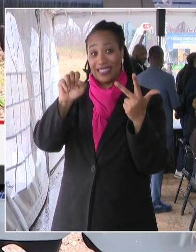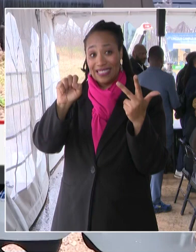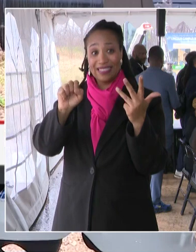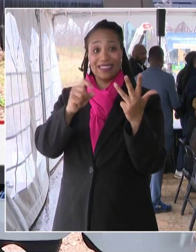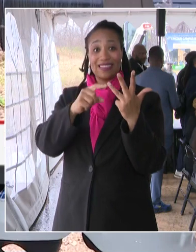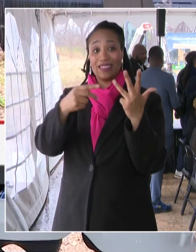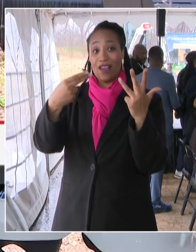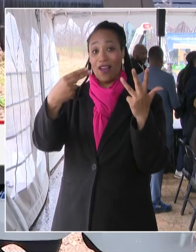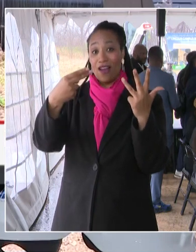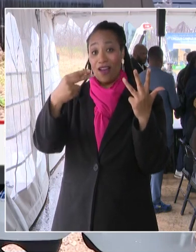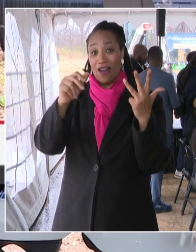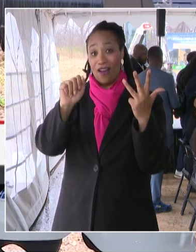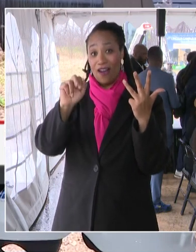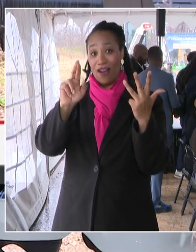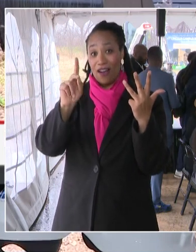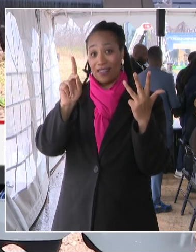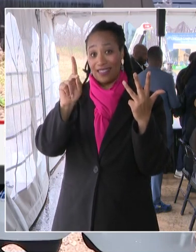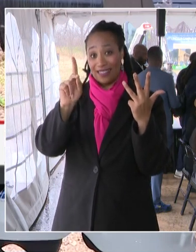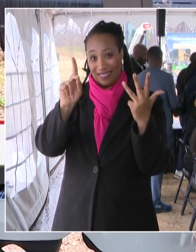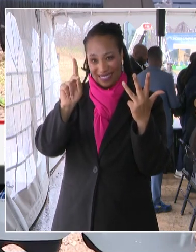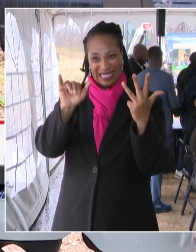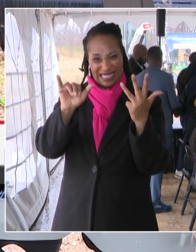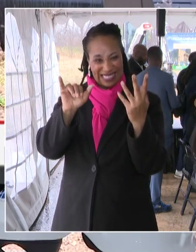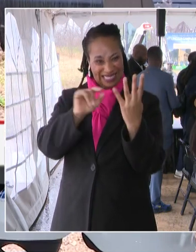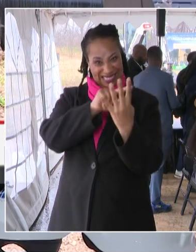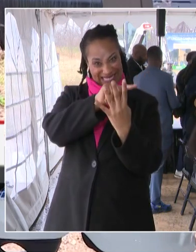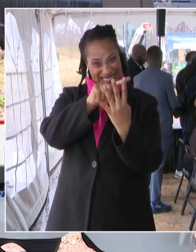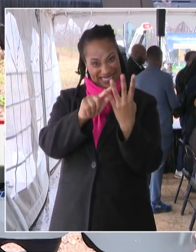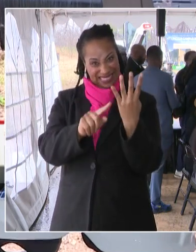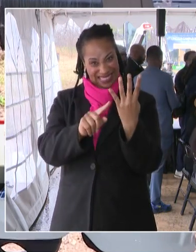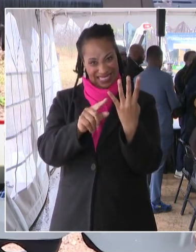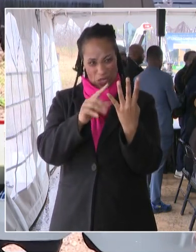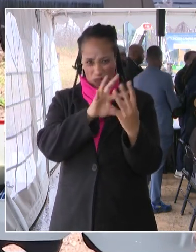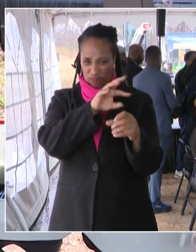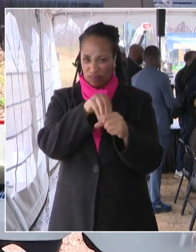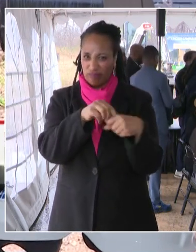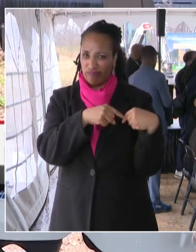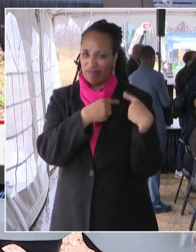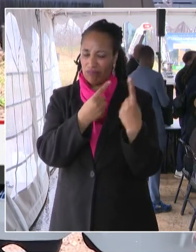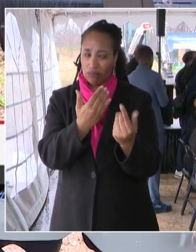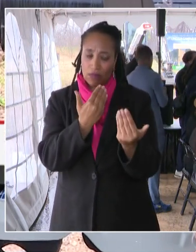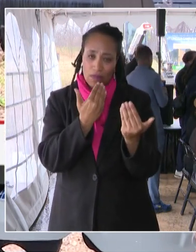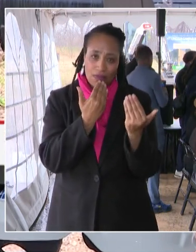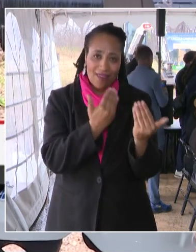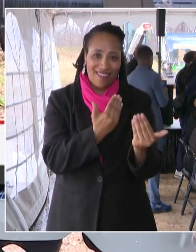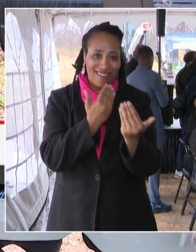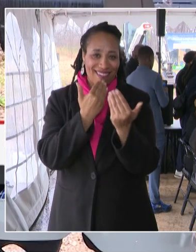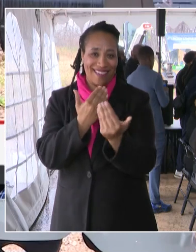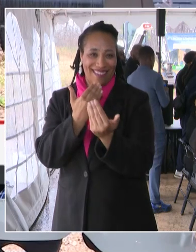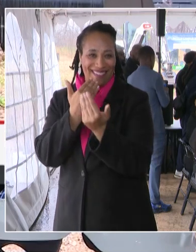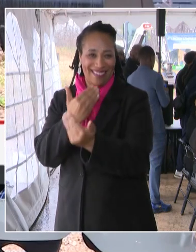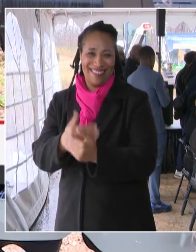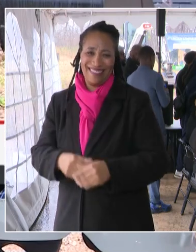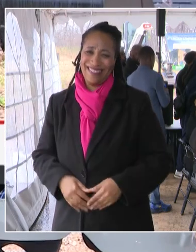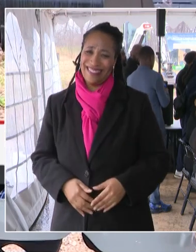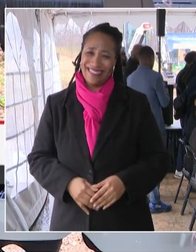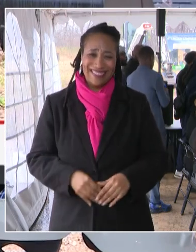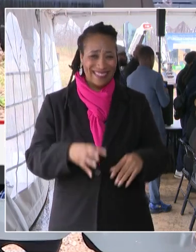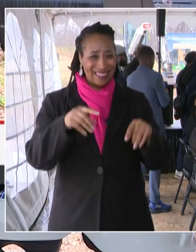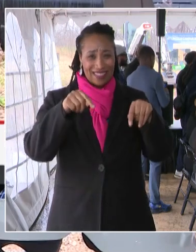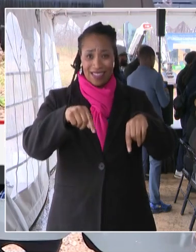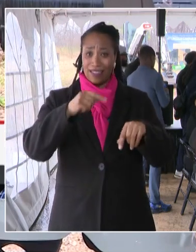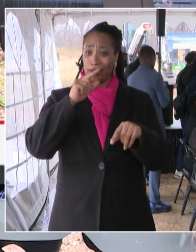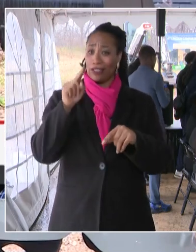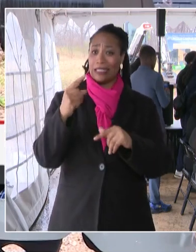project. This recreation center and park is more than a new building and landscape grass. It is a place